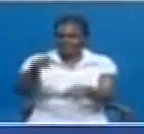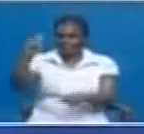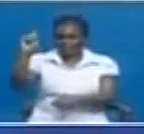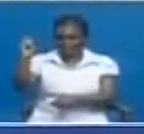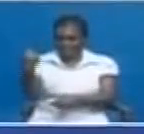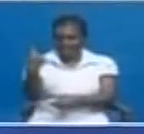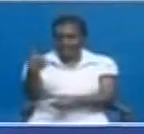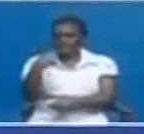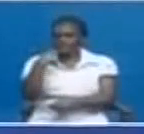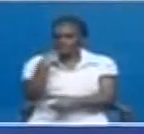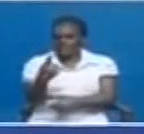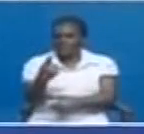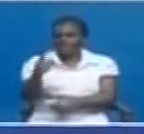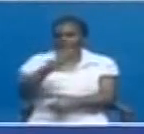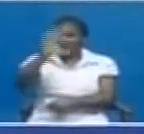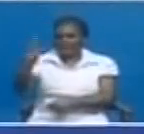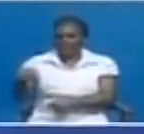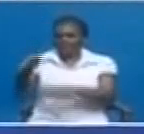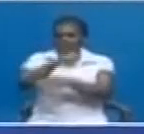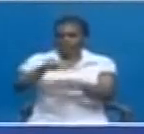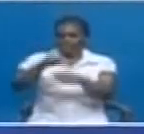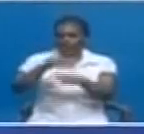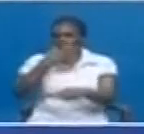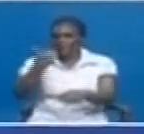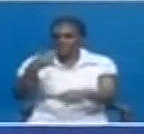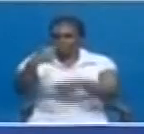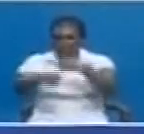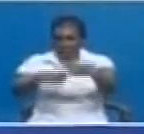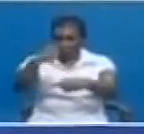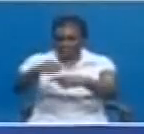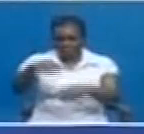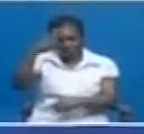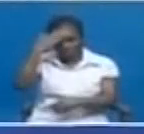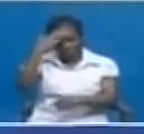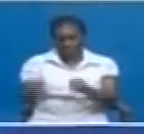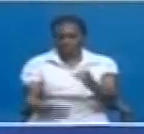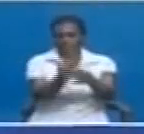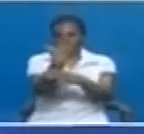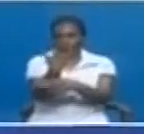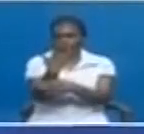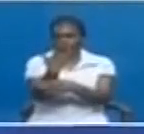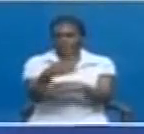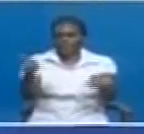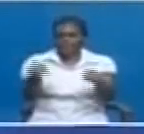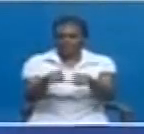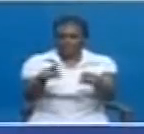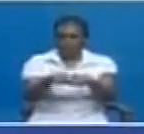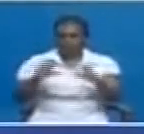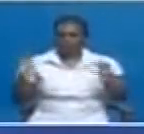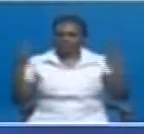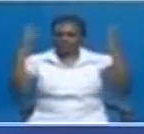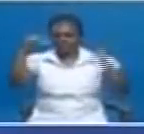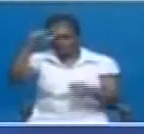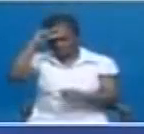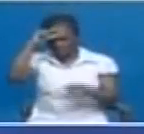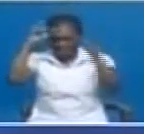Kenya as Africa's startup nation thanks to the proliferation of high technology innovation. Moody's also lauded the